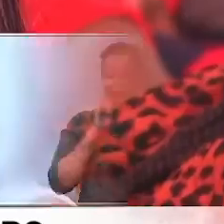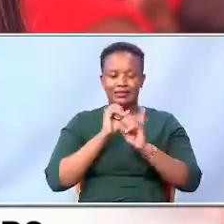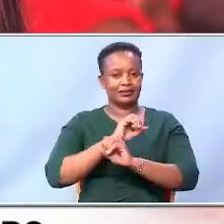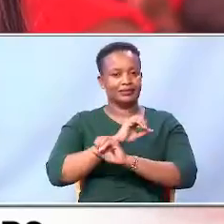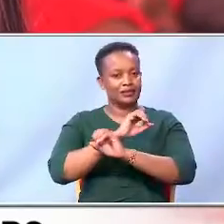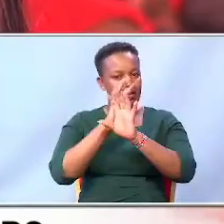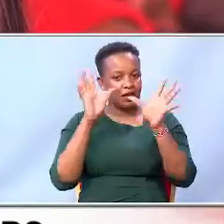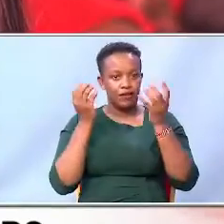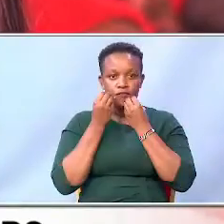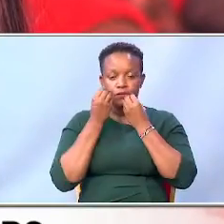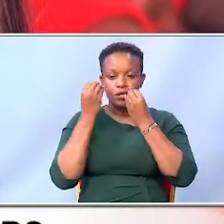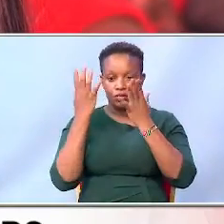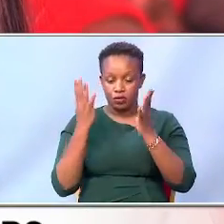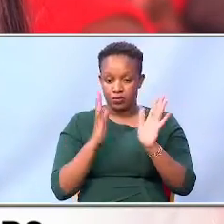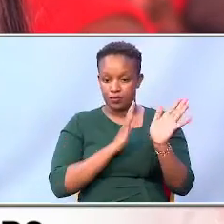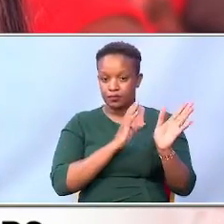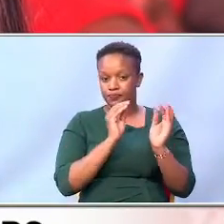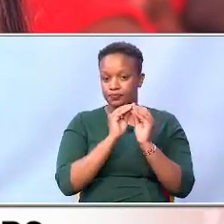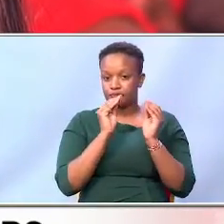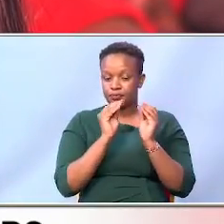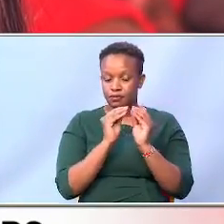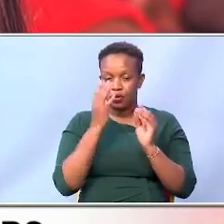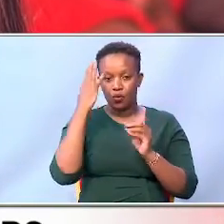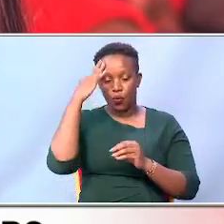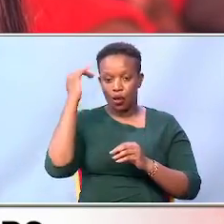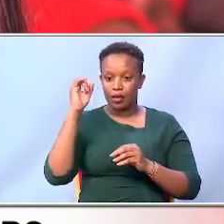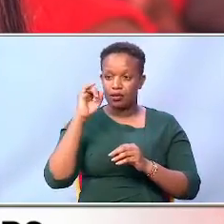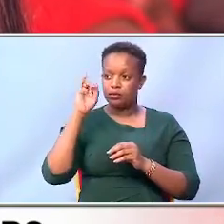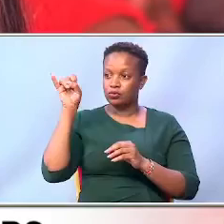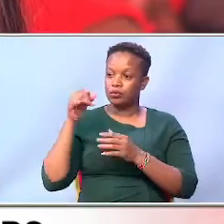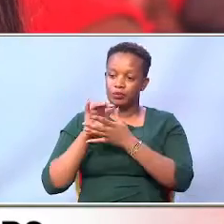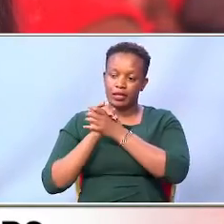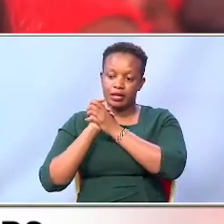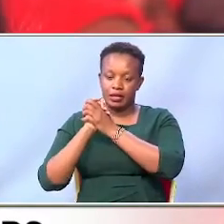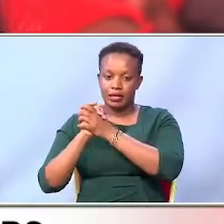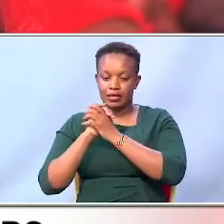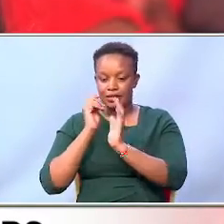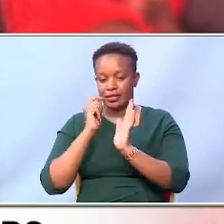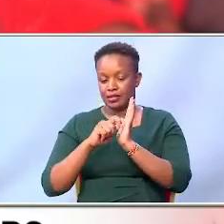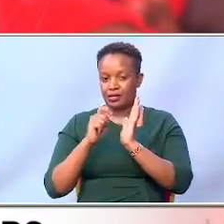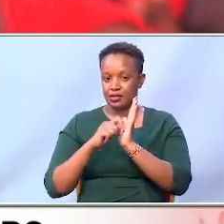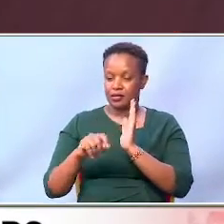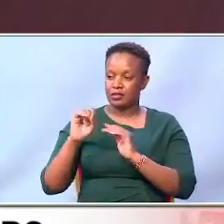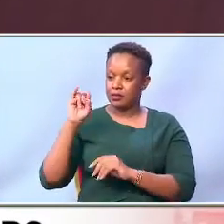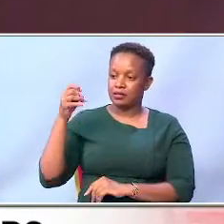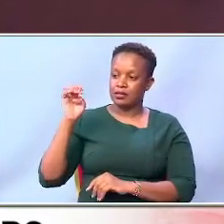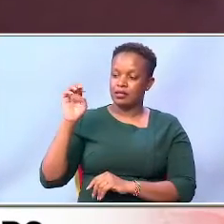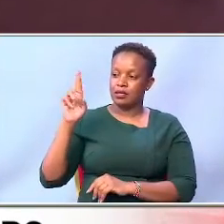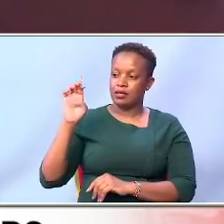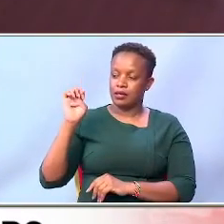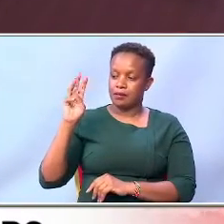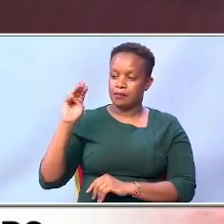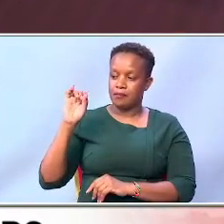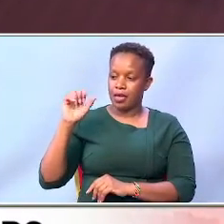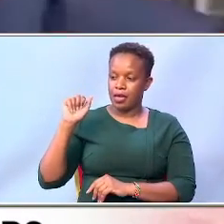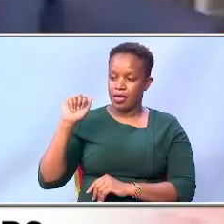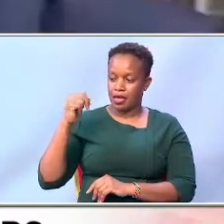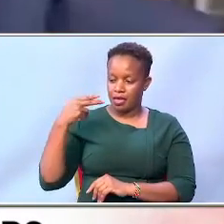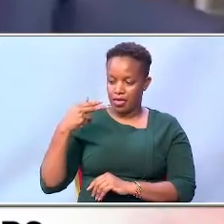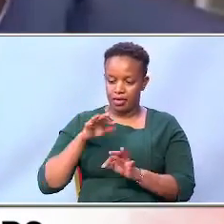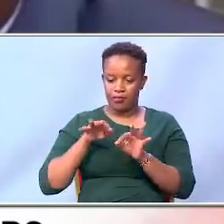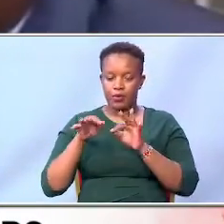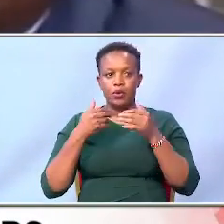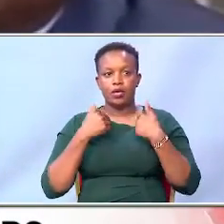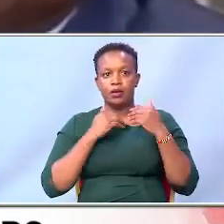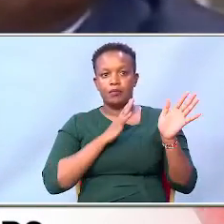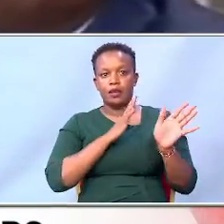alleged meeting, since Jubilee Secretary General Jeremiah Kioni confirmed that there was indeed a planned meeting.